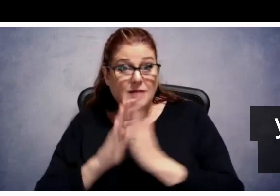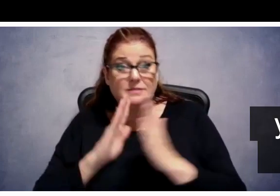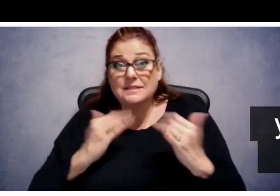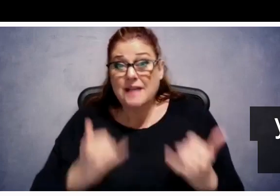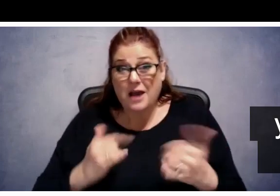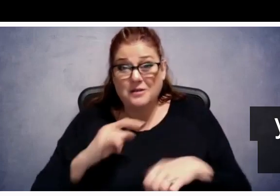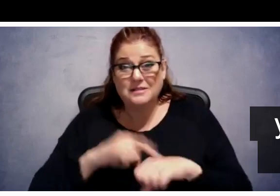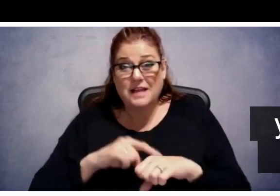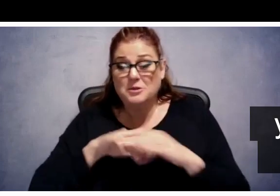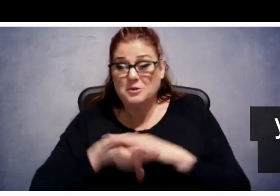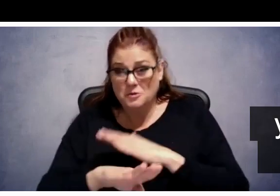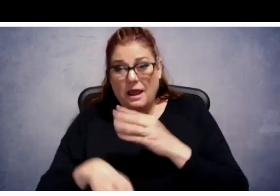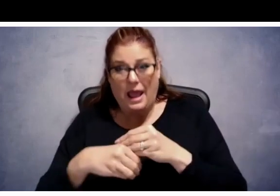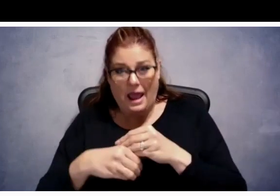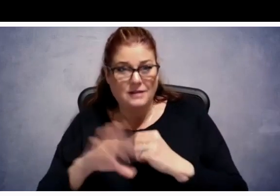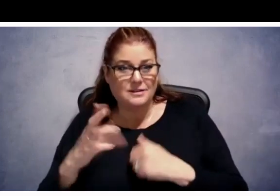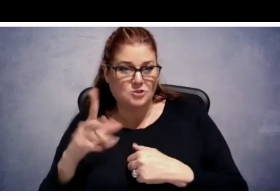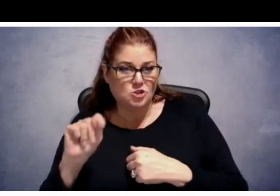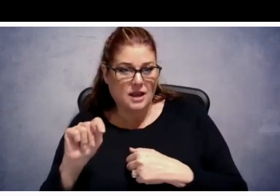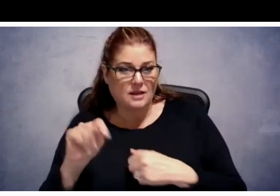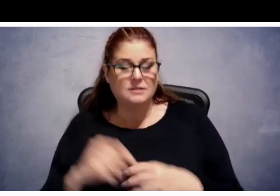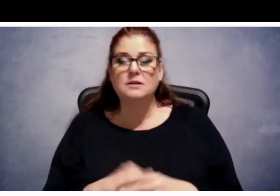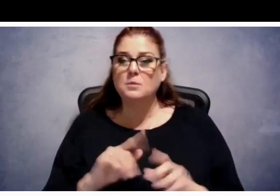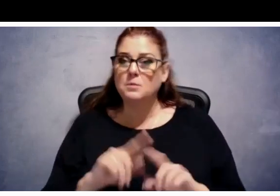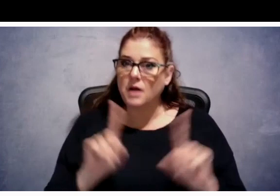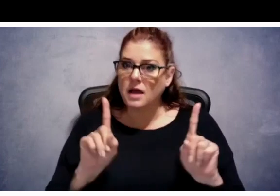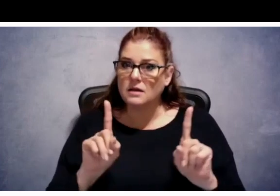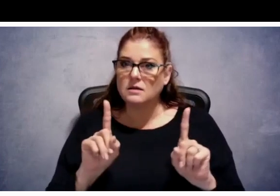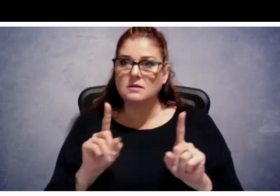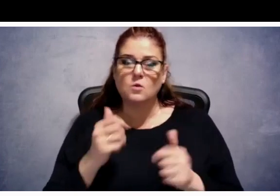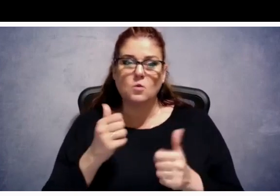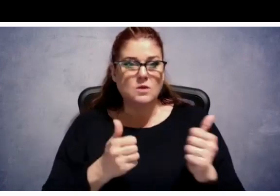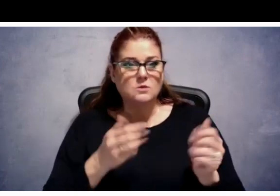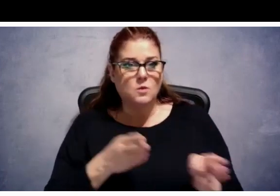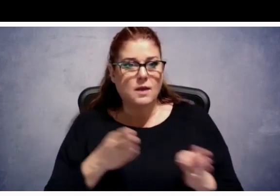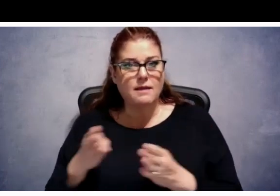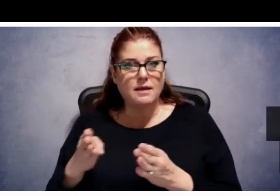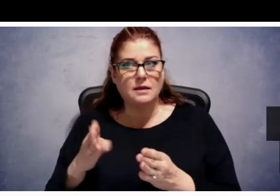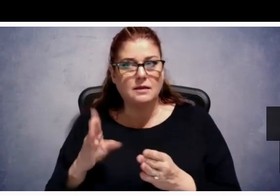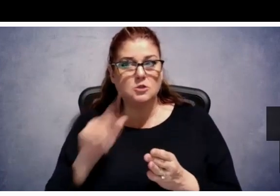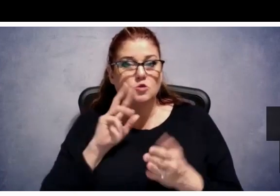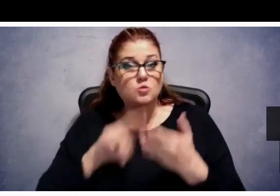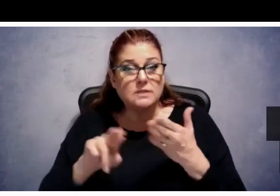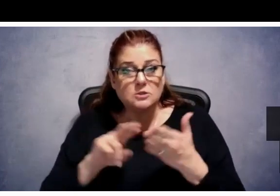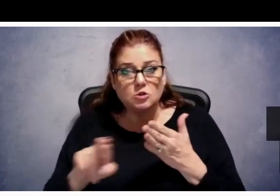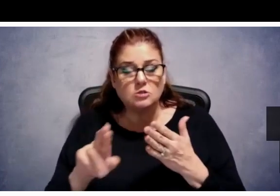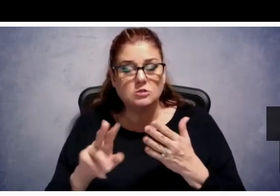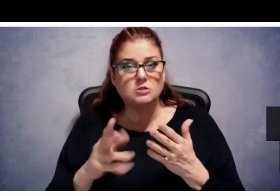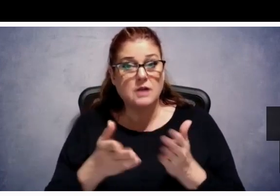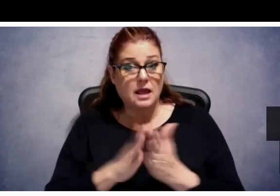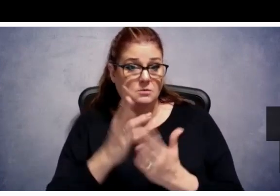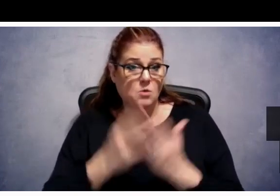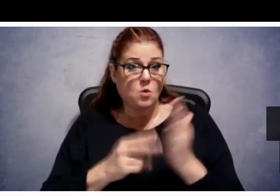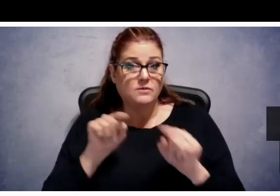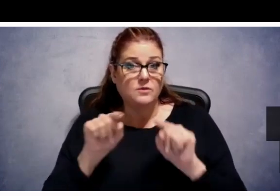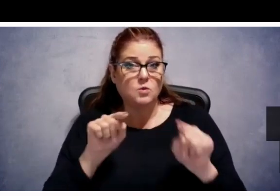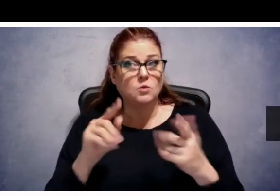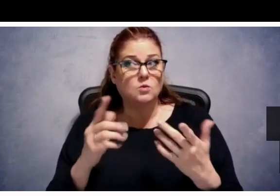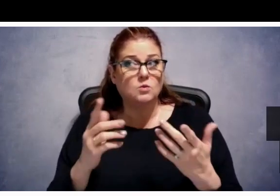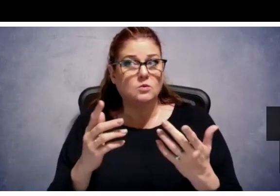get it into the chat. But in what ways did you do research? I want to ask both of you as